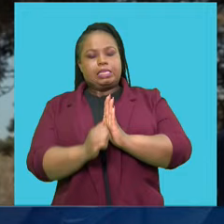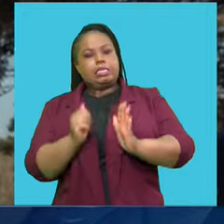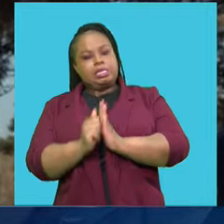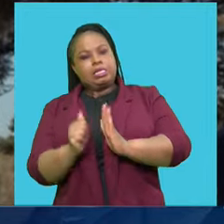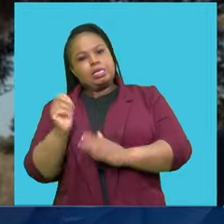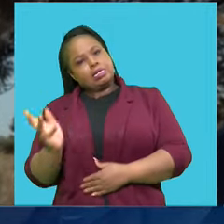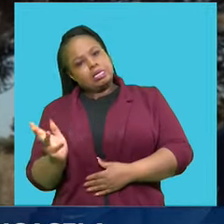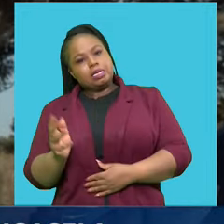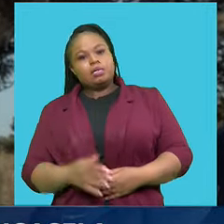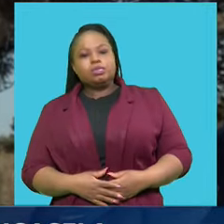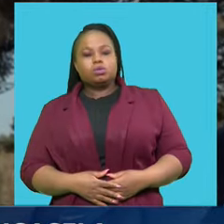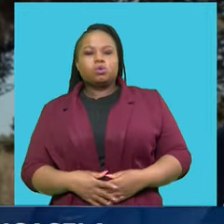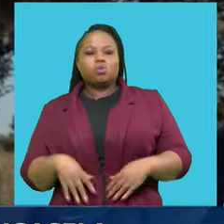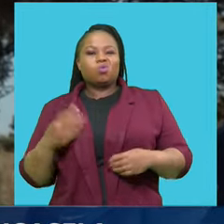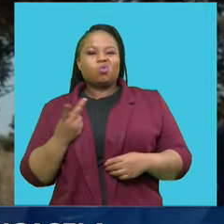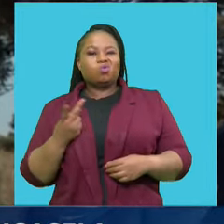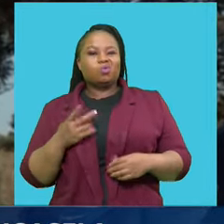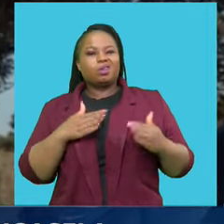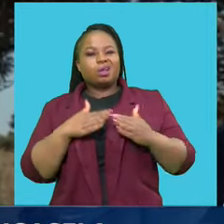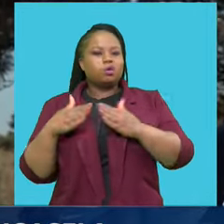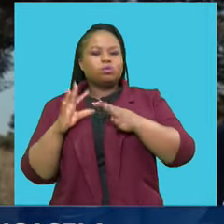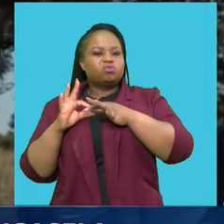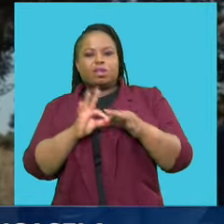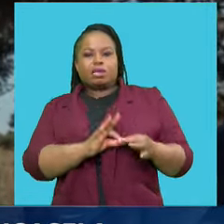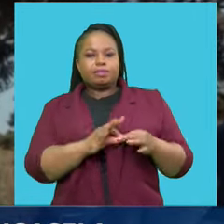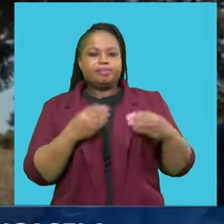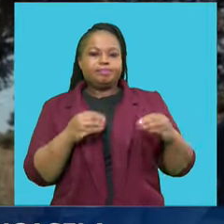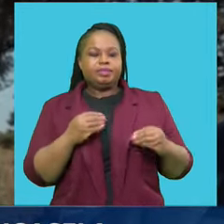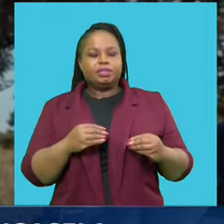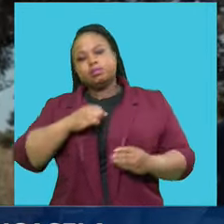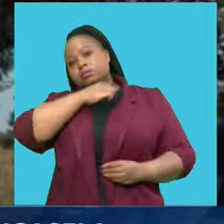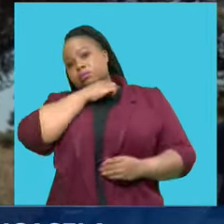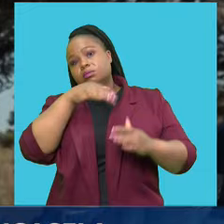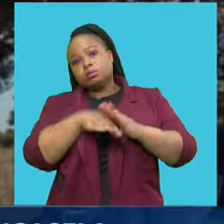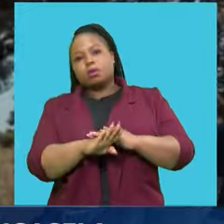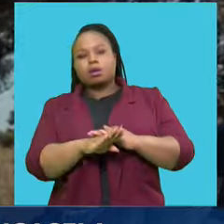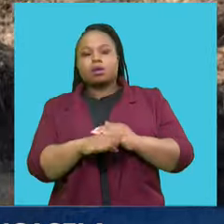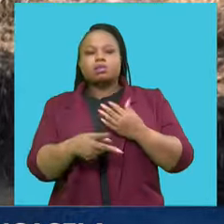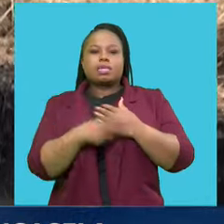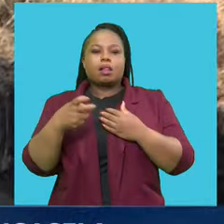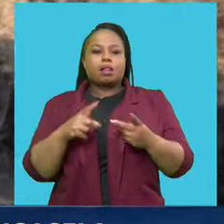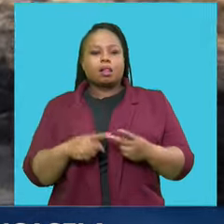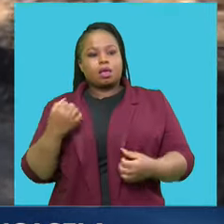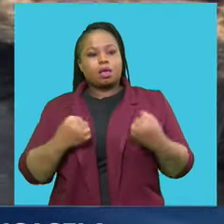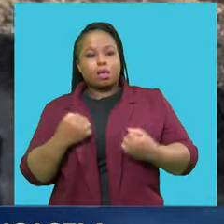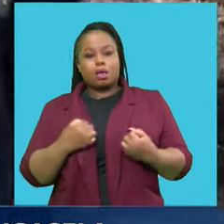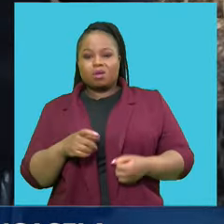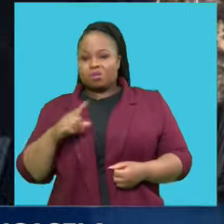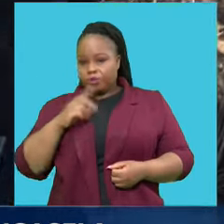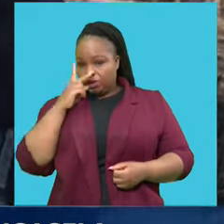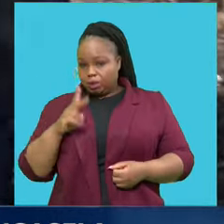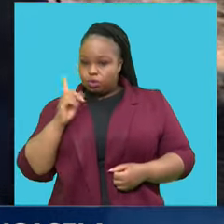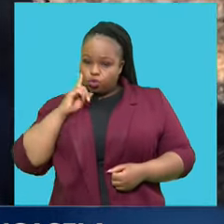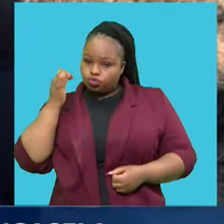in terms of property related, your business burglaries, your car hijackings. As you can see, we are